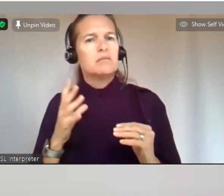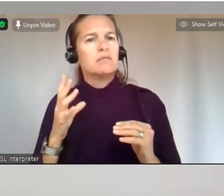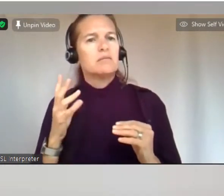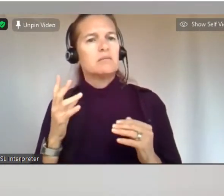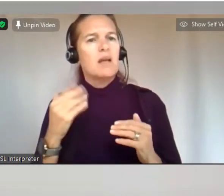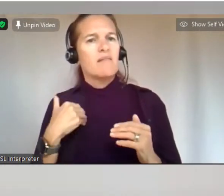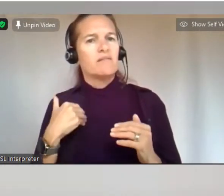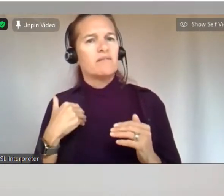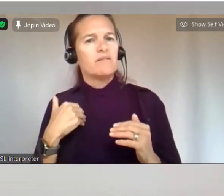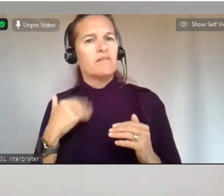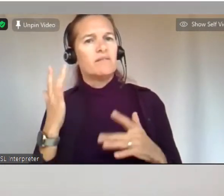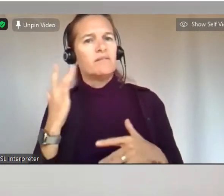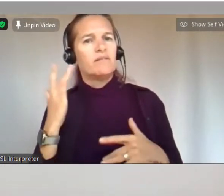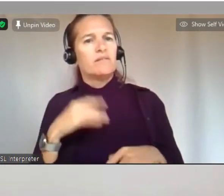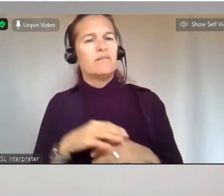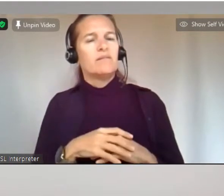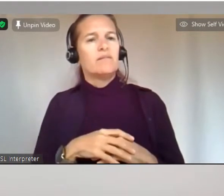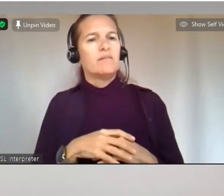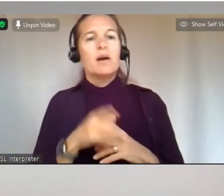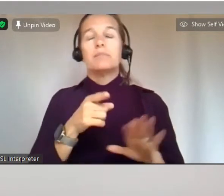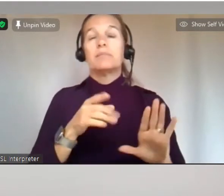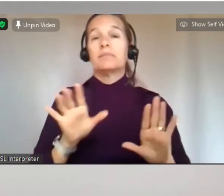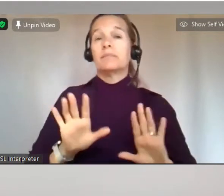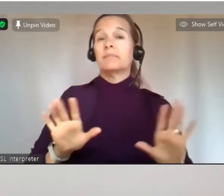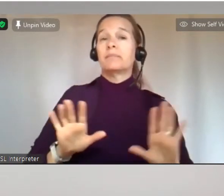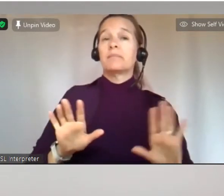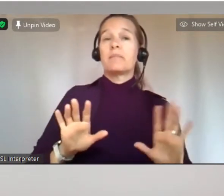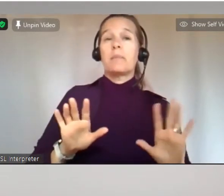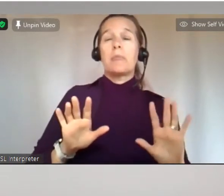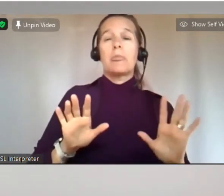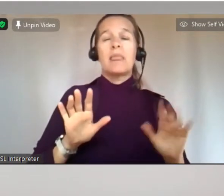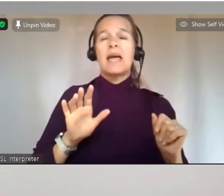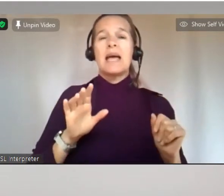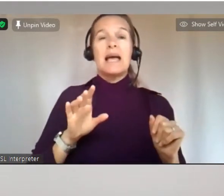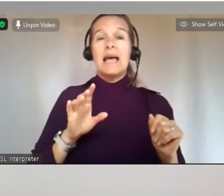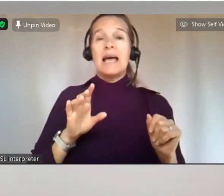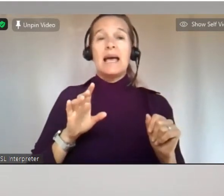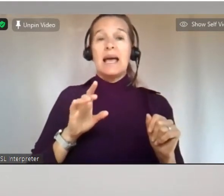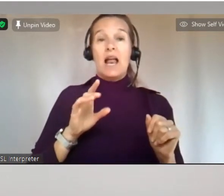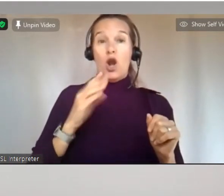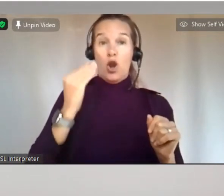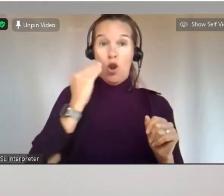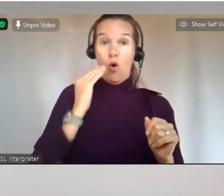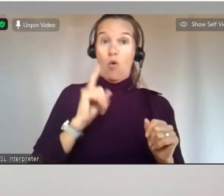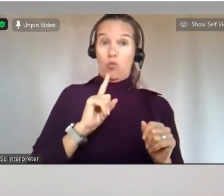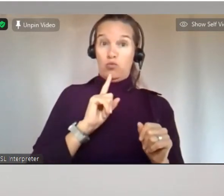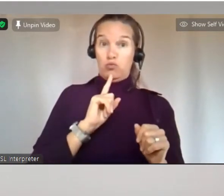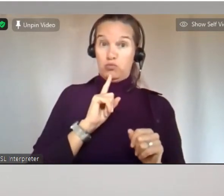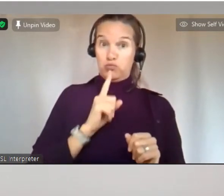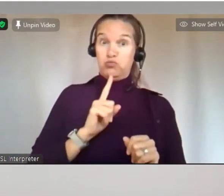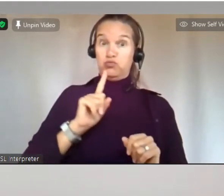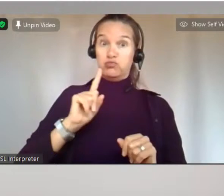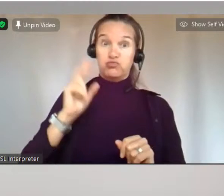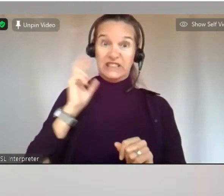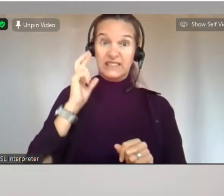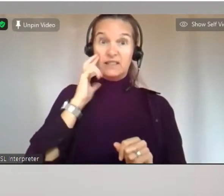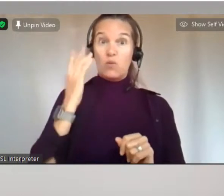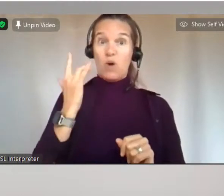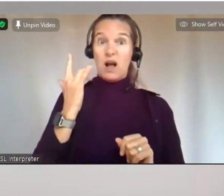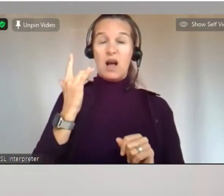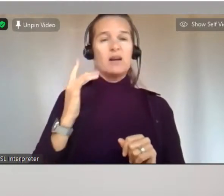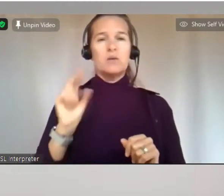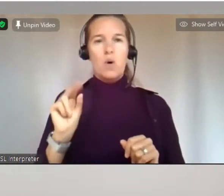Well, I don't think we know absolutely why, except that a lot more women because they are in